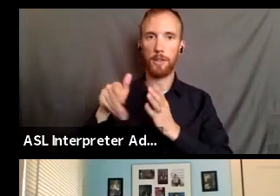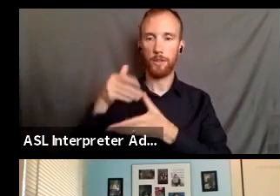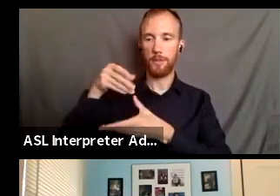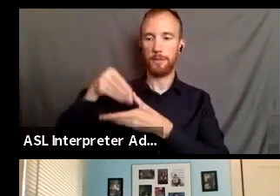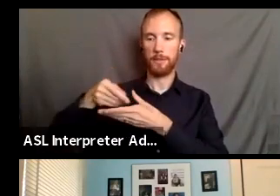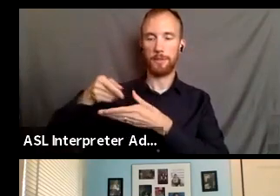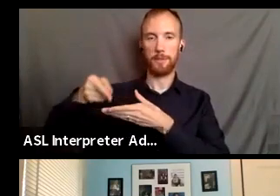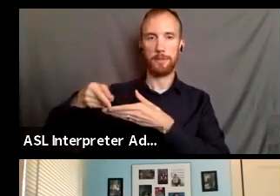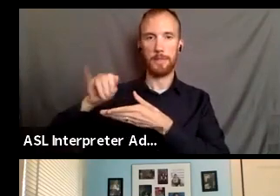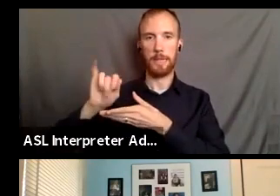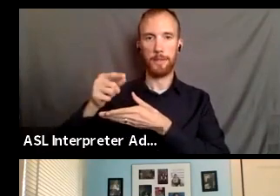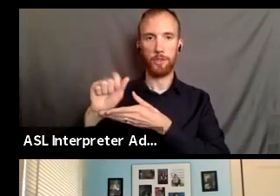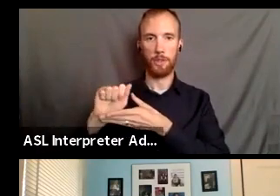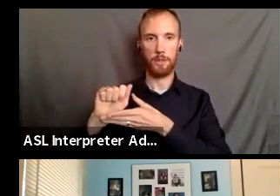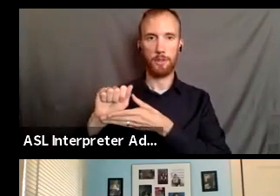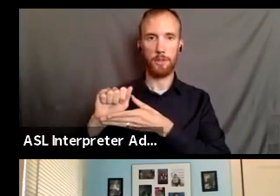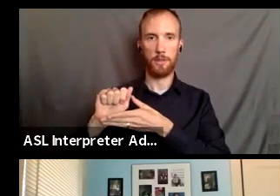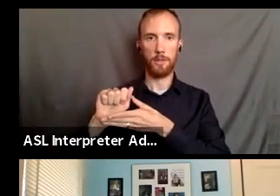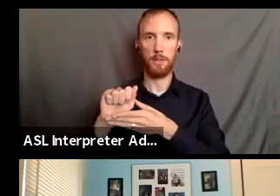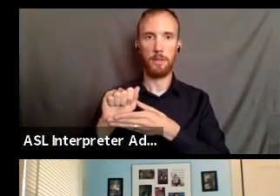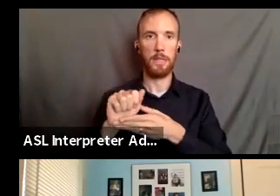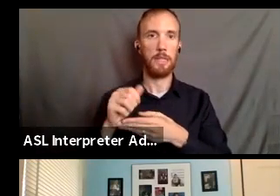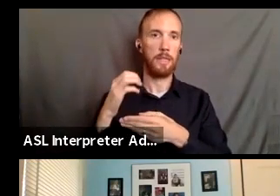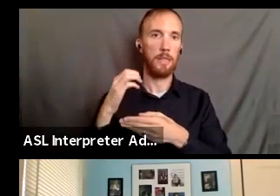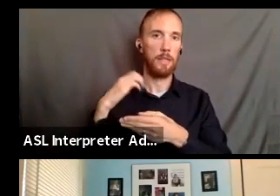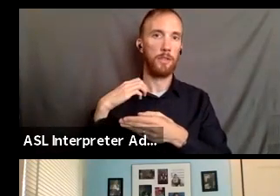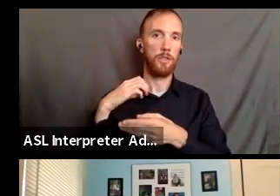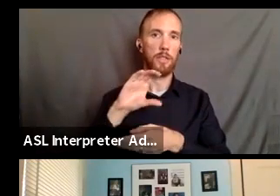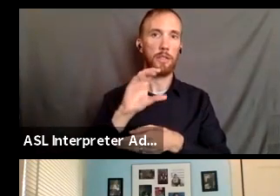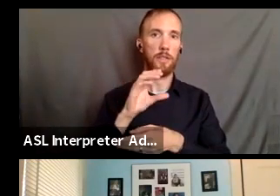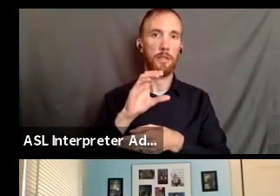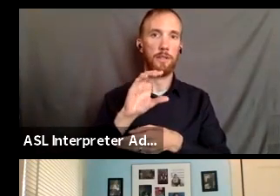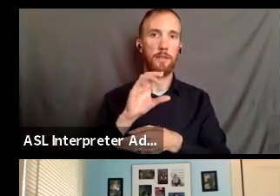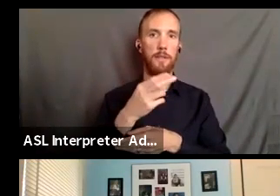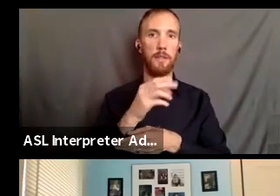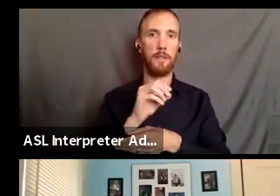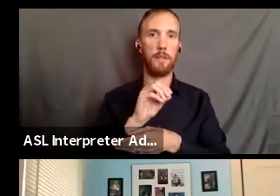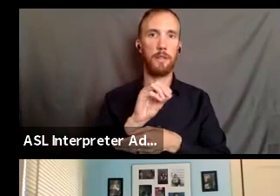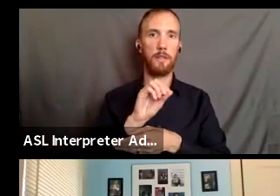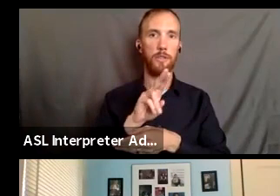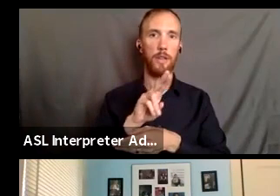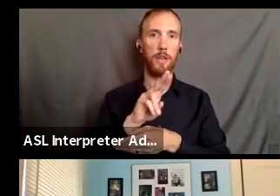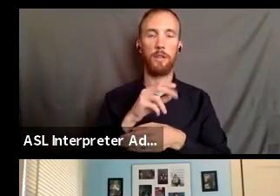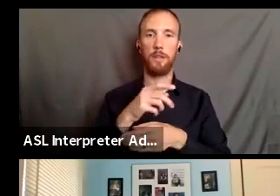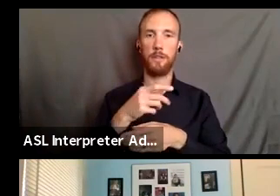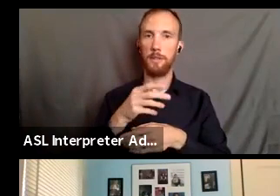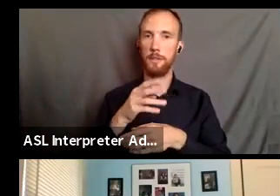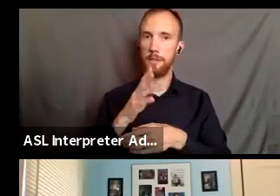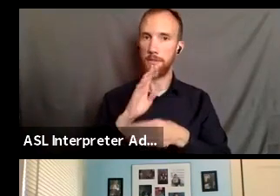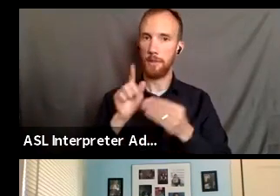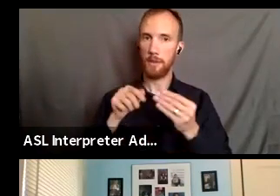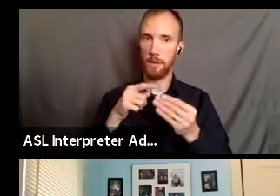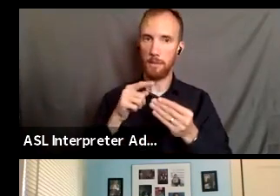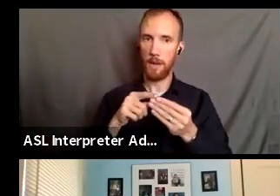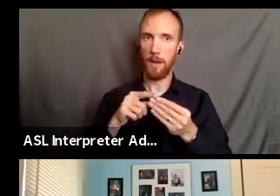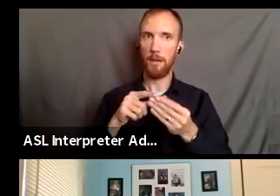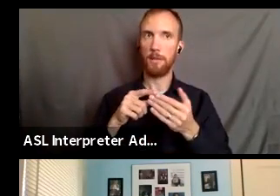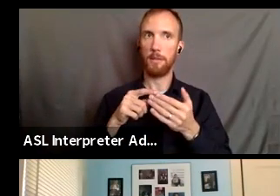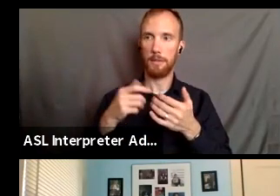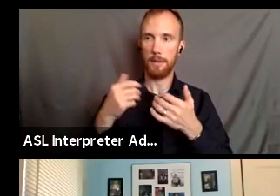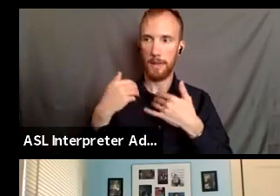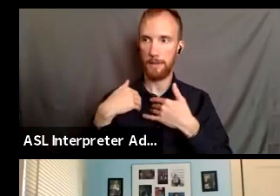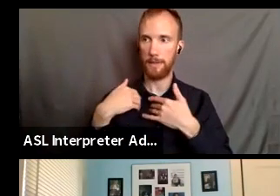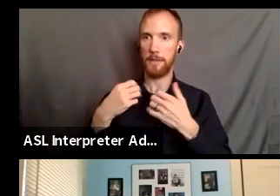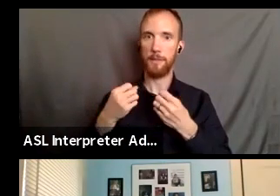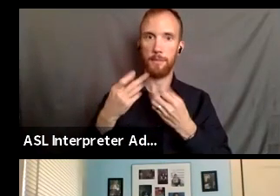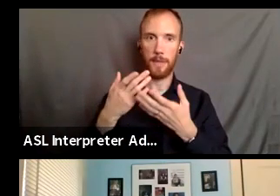uh chief chow noted uh the iga has some significant changes from the one that this board passed last year